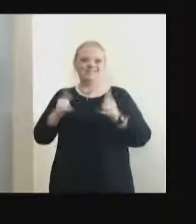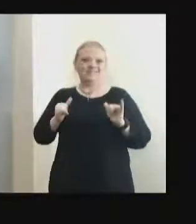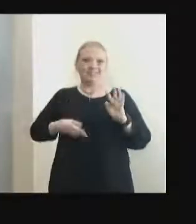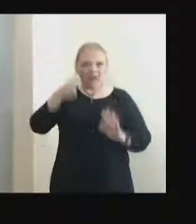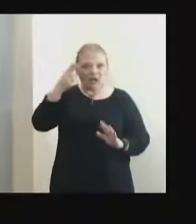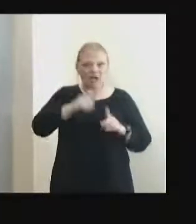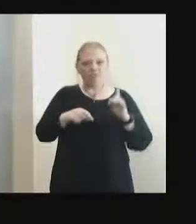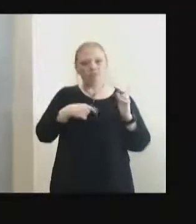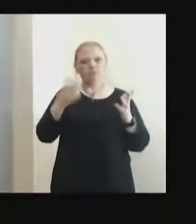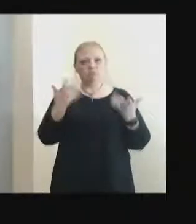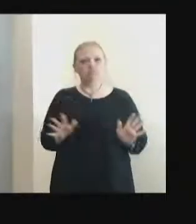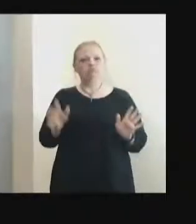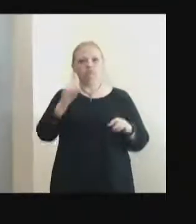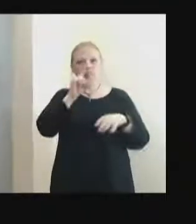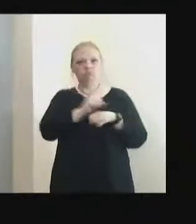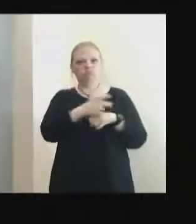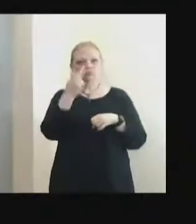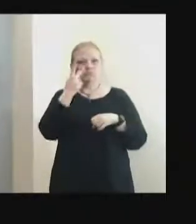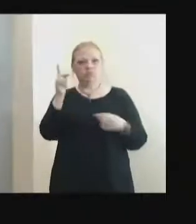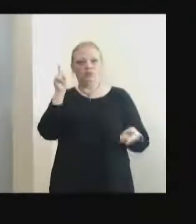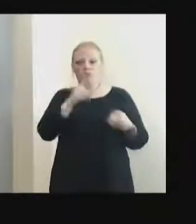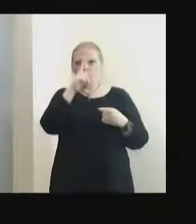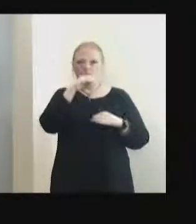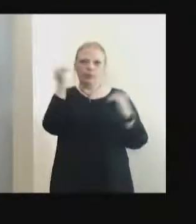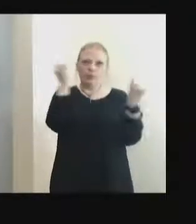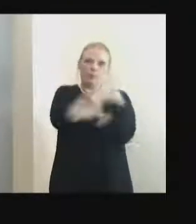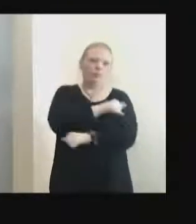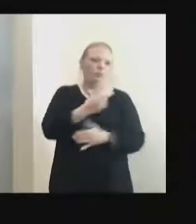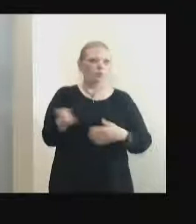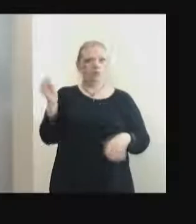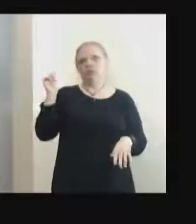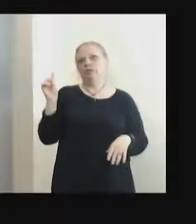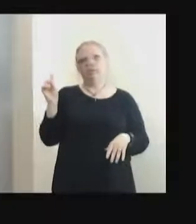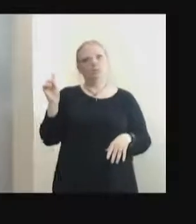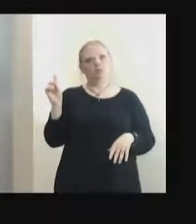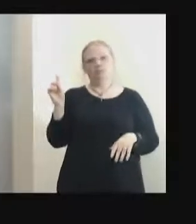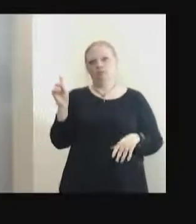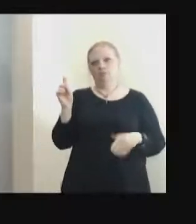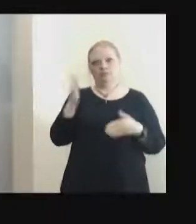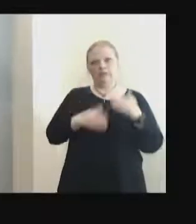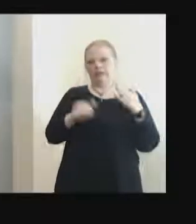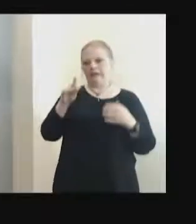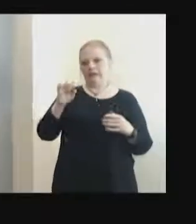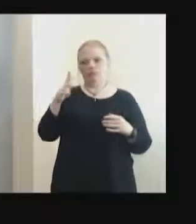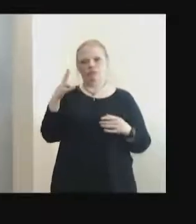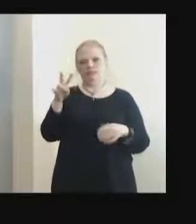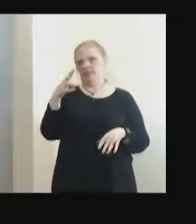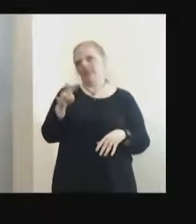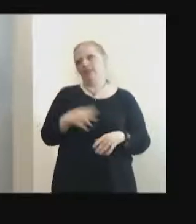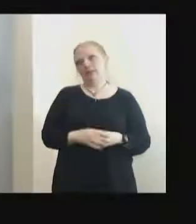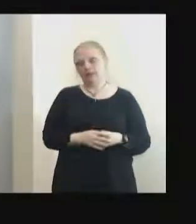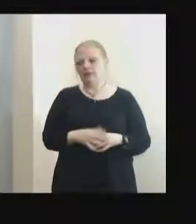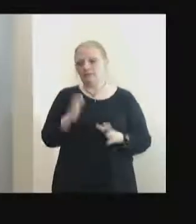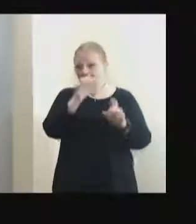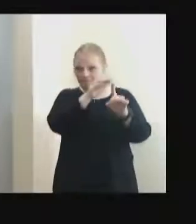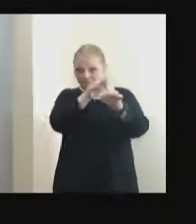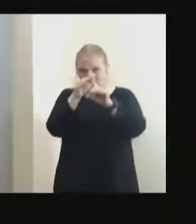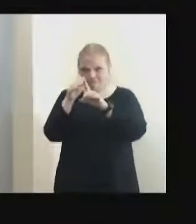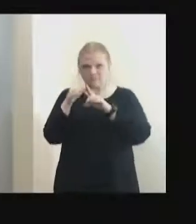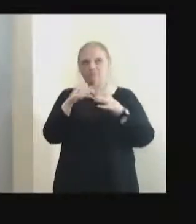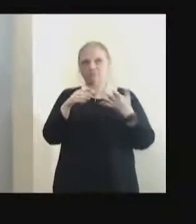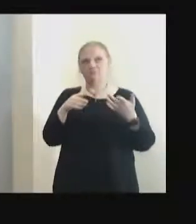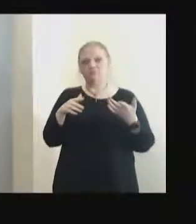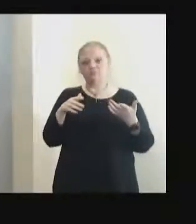least we did see a drop from what was the ridiculous high total from the week ending April 17th. So we want to remind everybody that